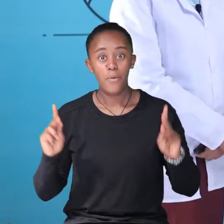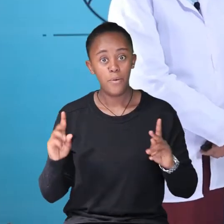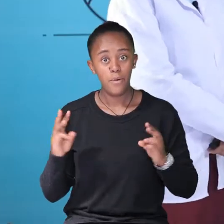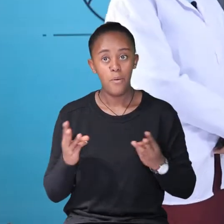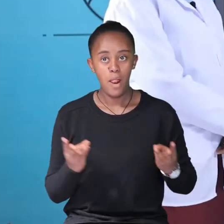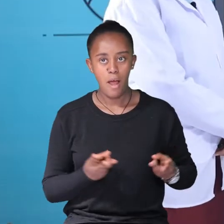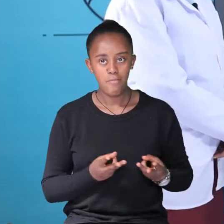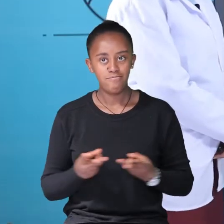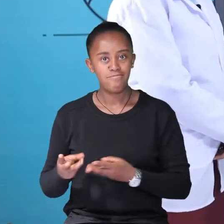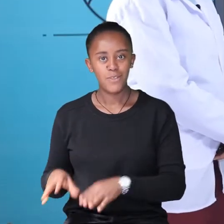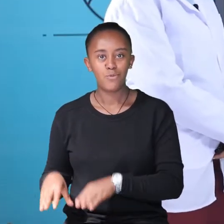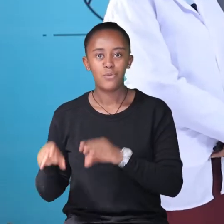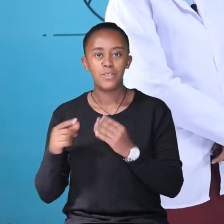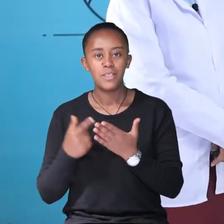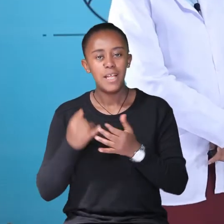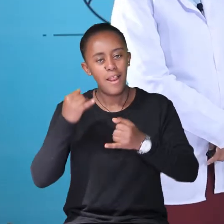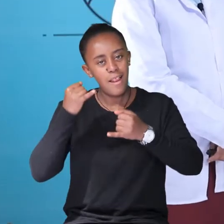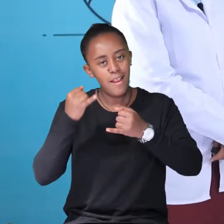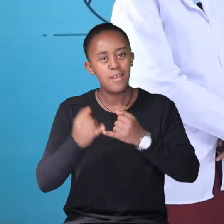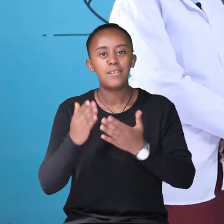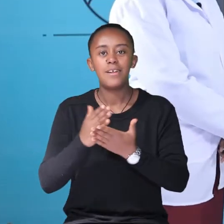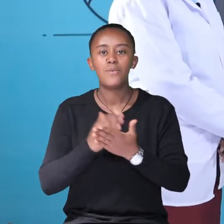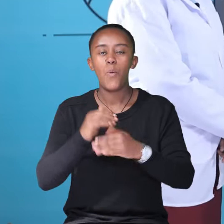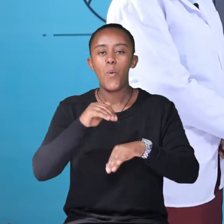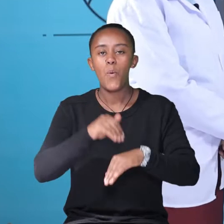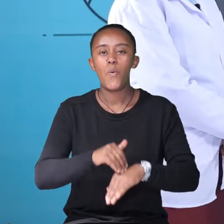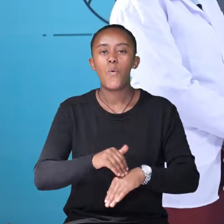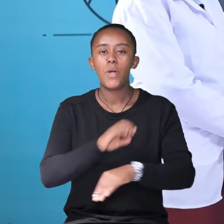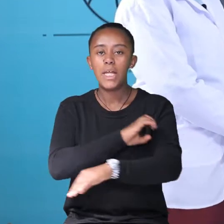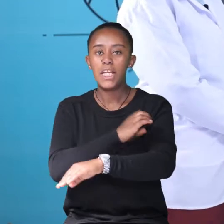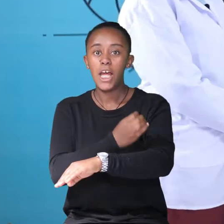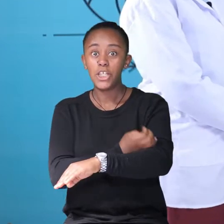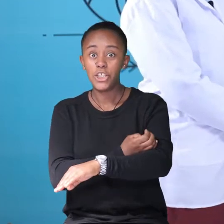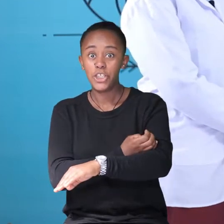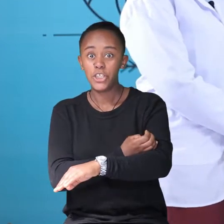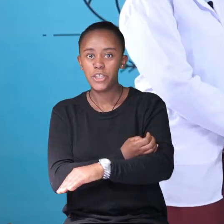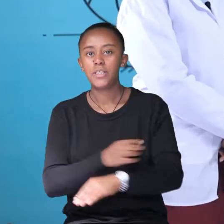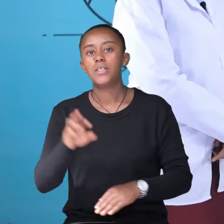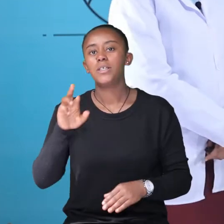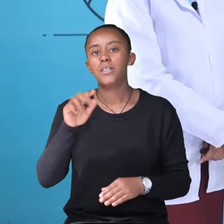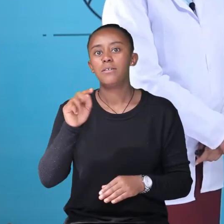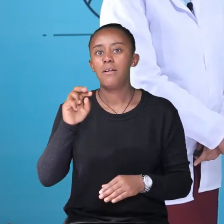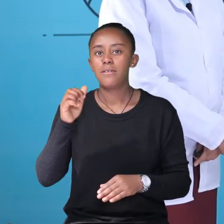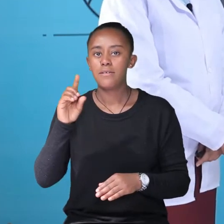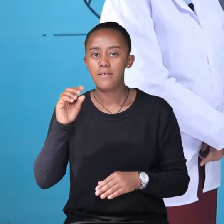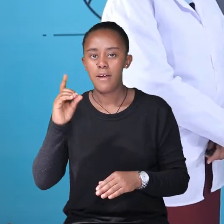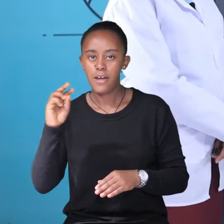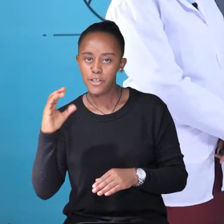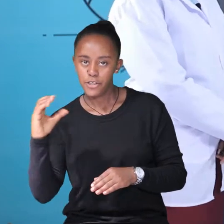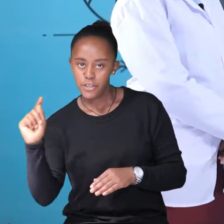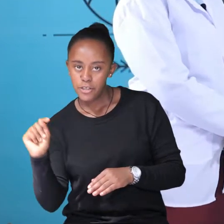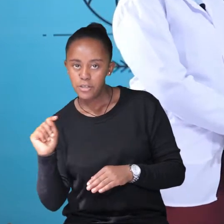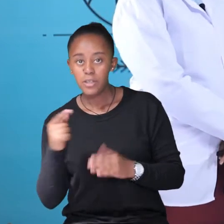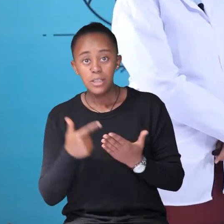Welcome students. This is our last lesson on energy transduction. In this lesson we are going to see